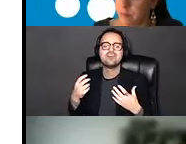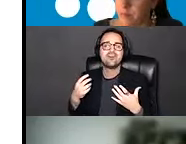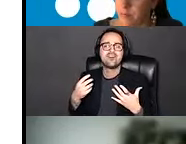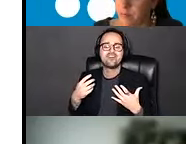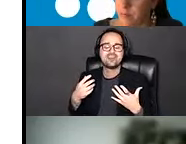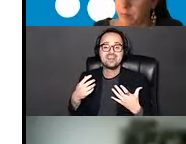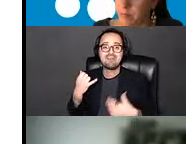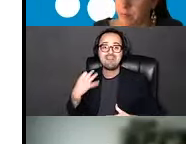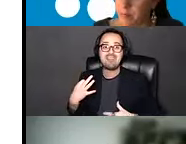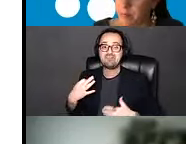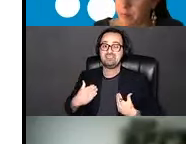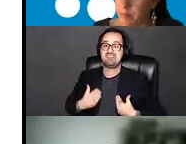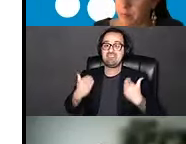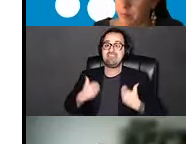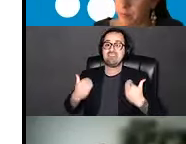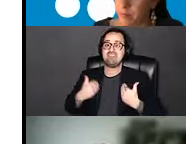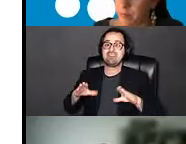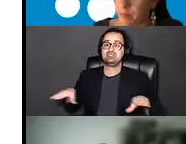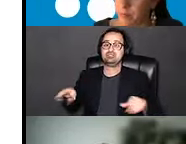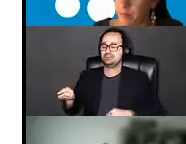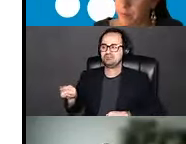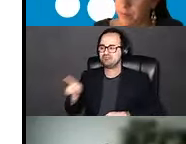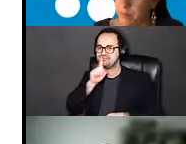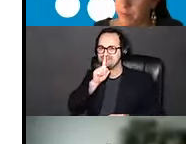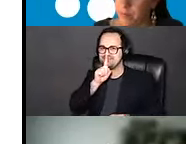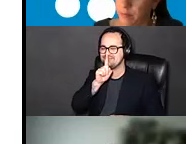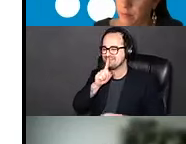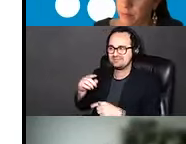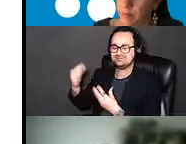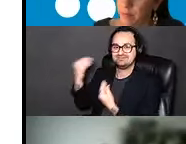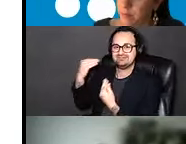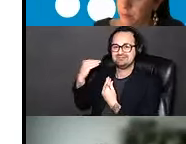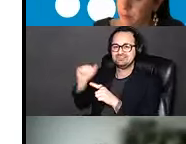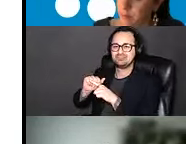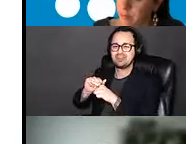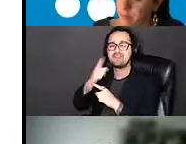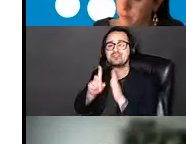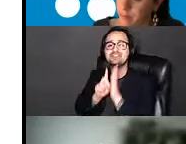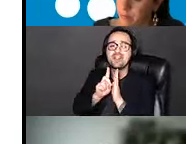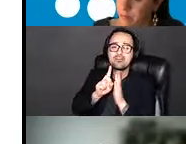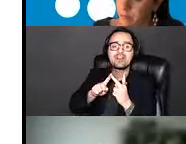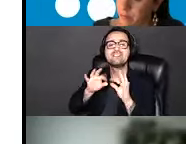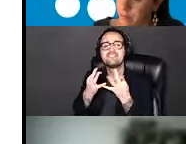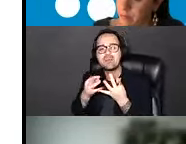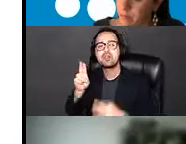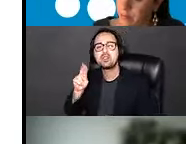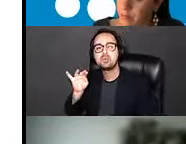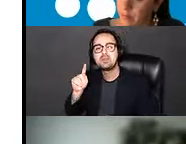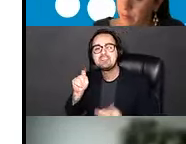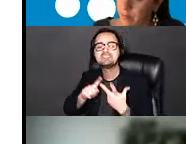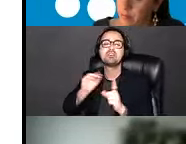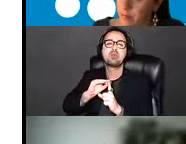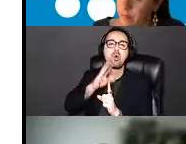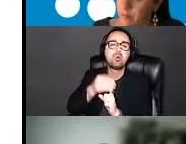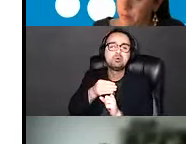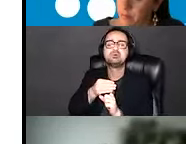if younger children are involved, they're not necessarily trained on that developmental, that family unit kind of the cultural things you may know about